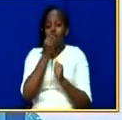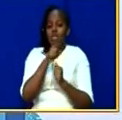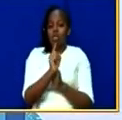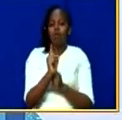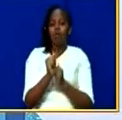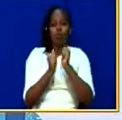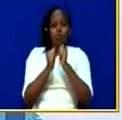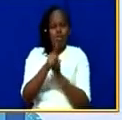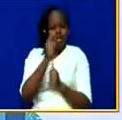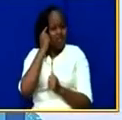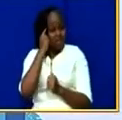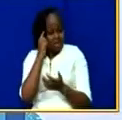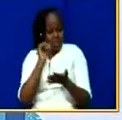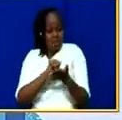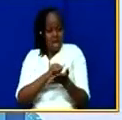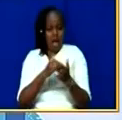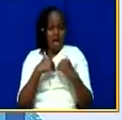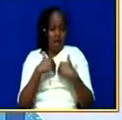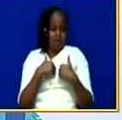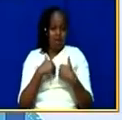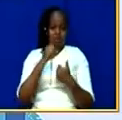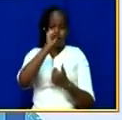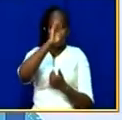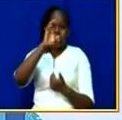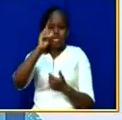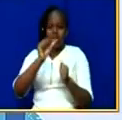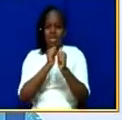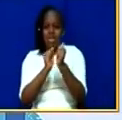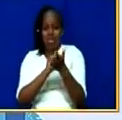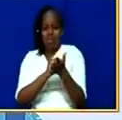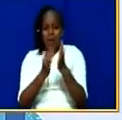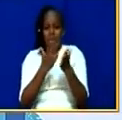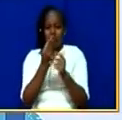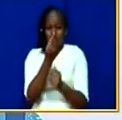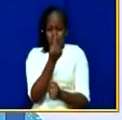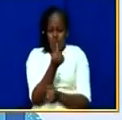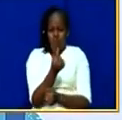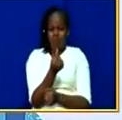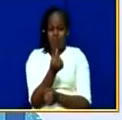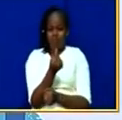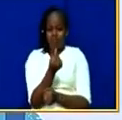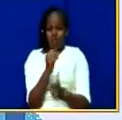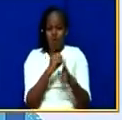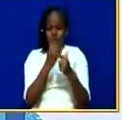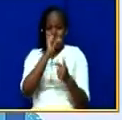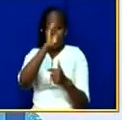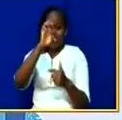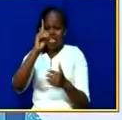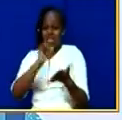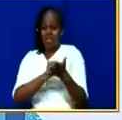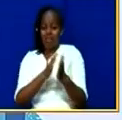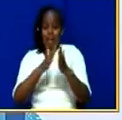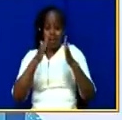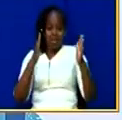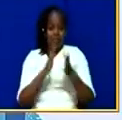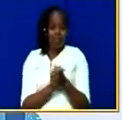ones do you think they have a seed that is quite small, or a seed that is quite big?